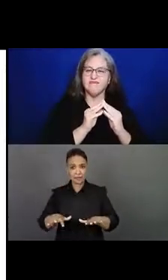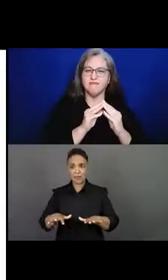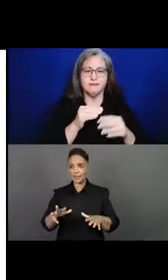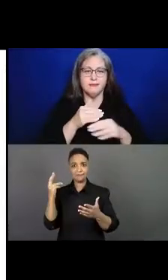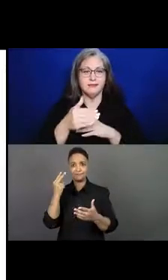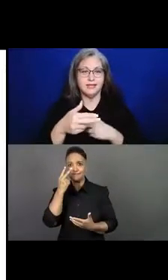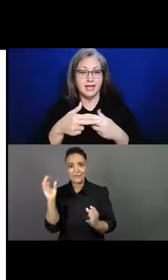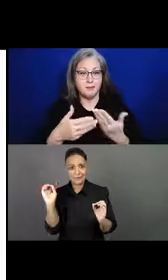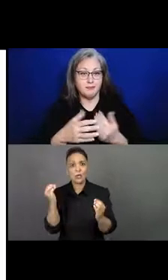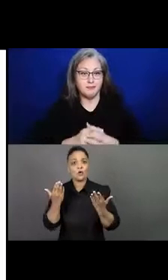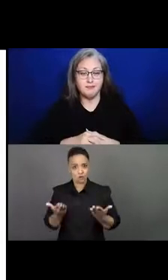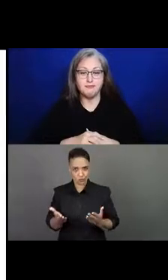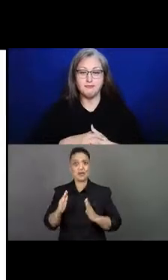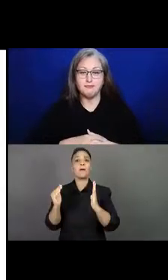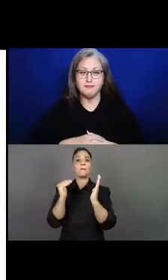please.